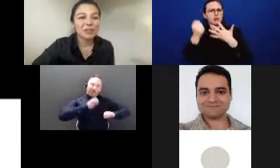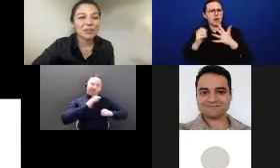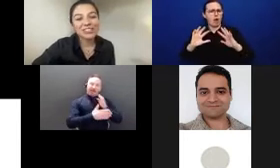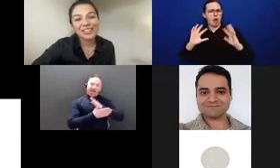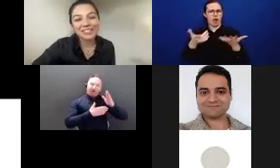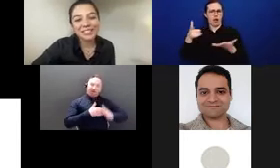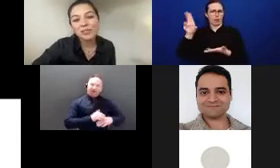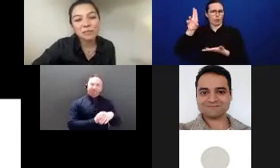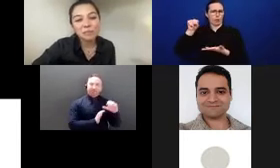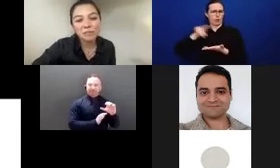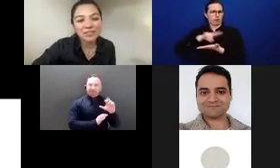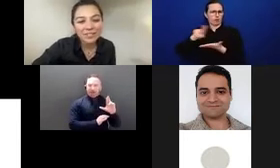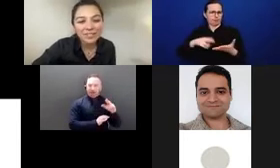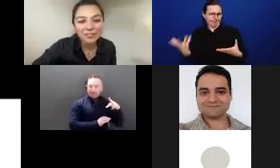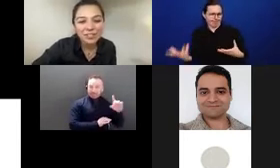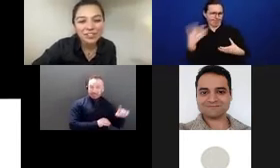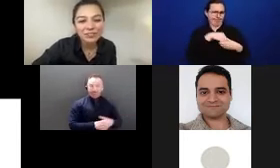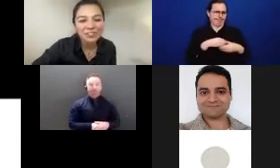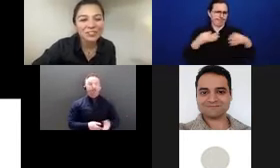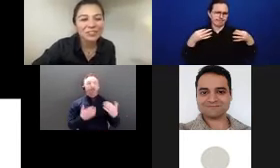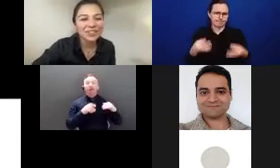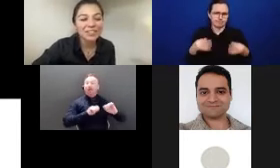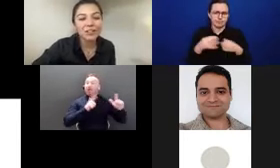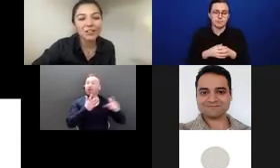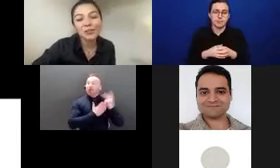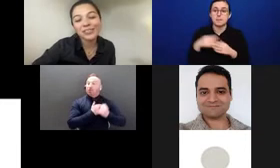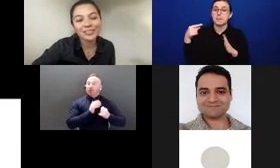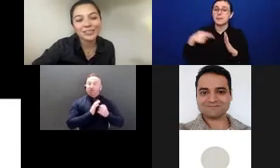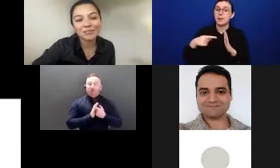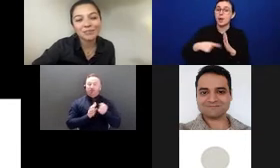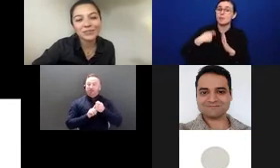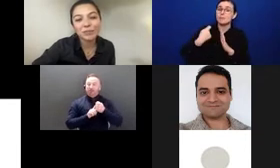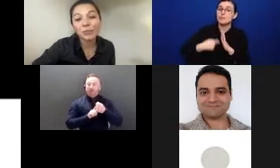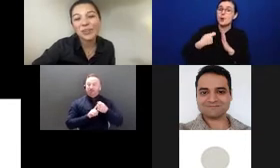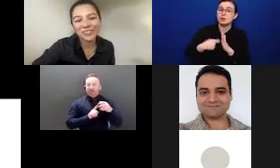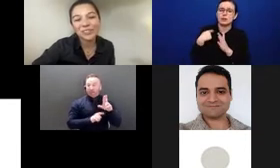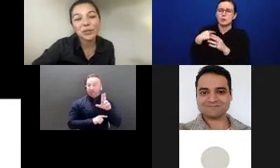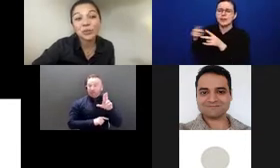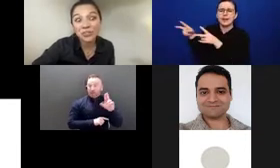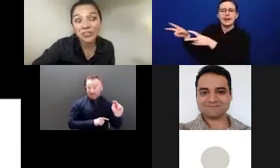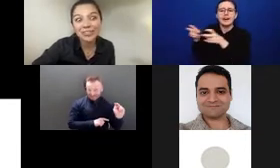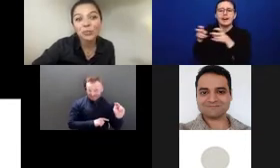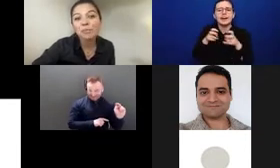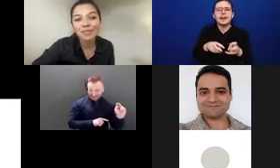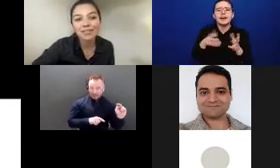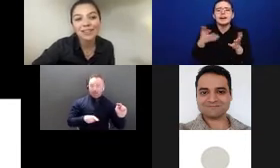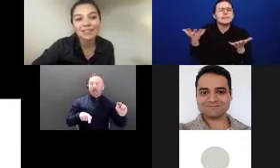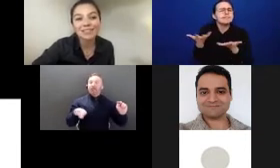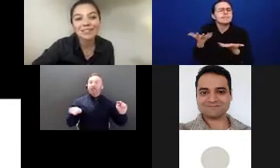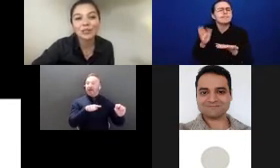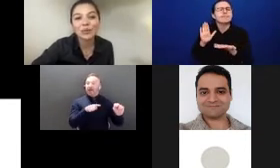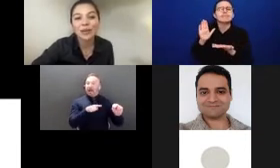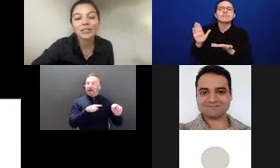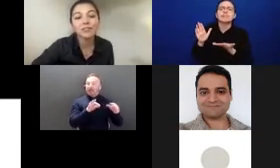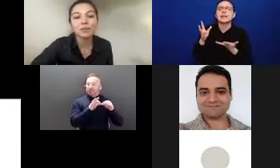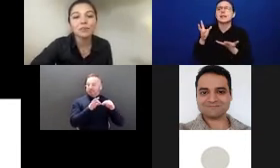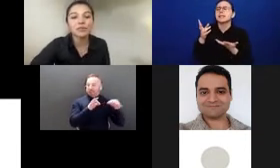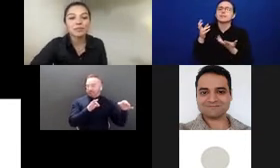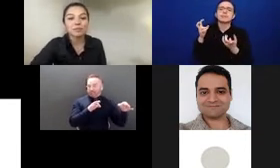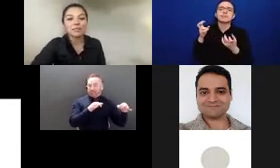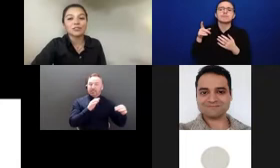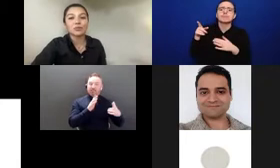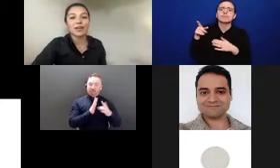This project then used based on the definition from the UN or the warning or the concern that we must guarantee the equal rights of